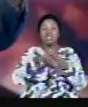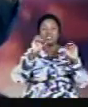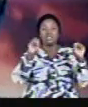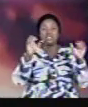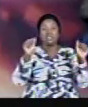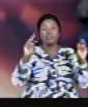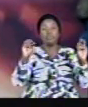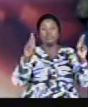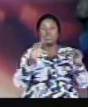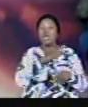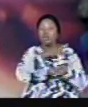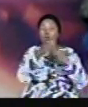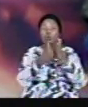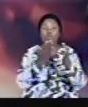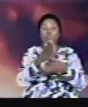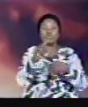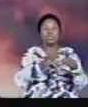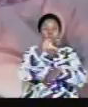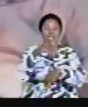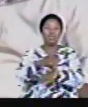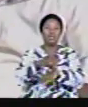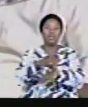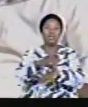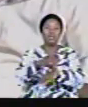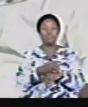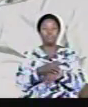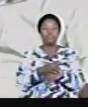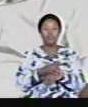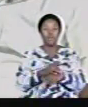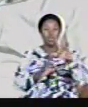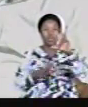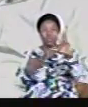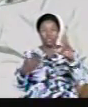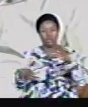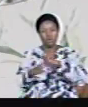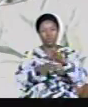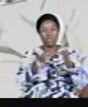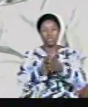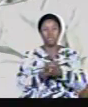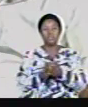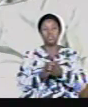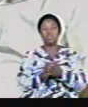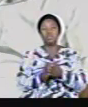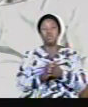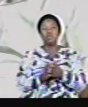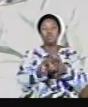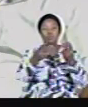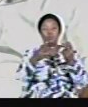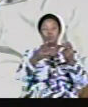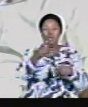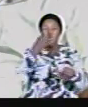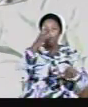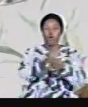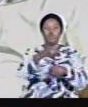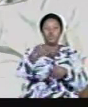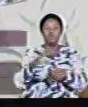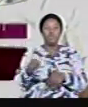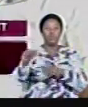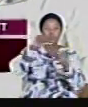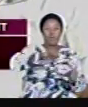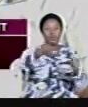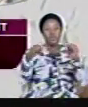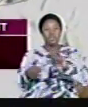the uttermost part of the earth. Three things there. Number one, the promise of the baptism of the